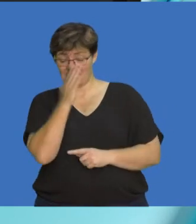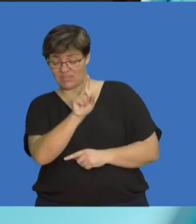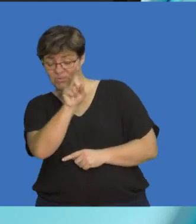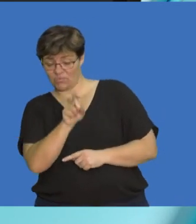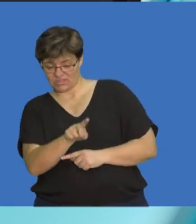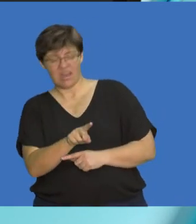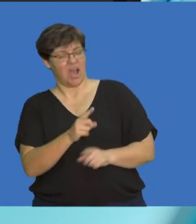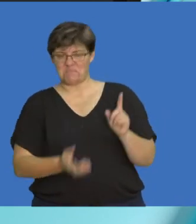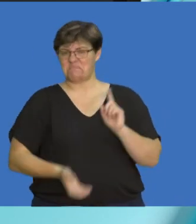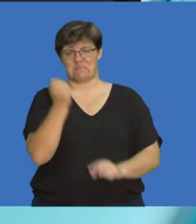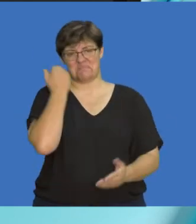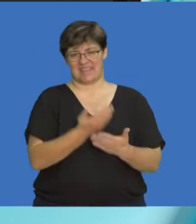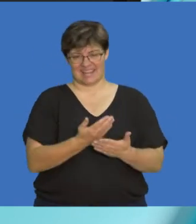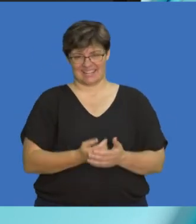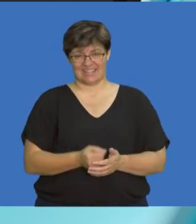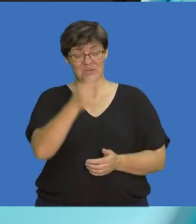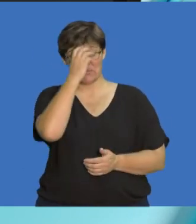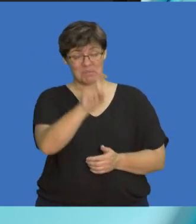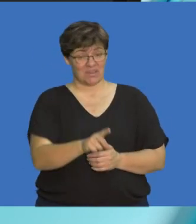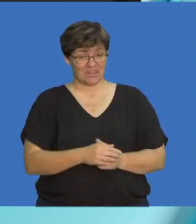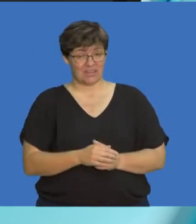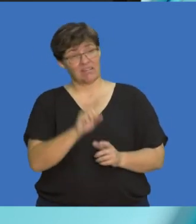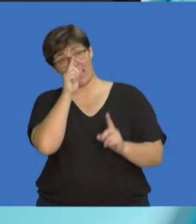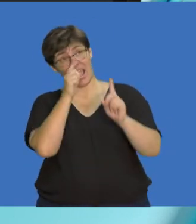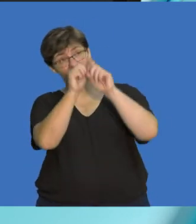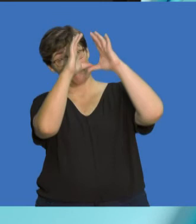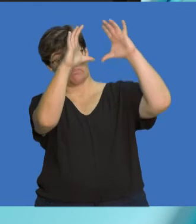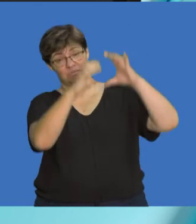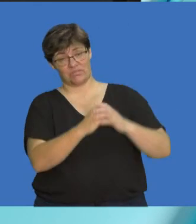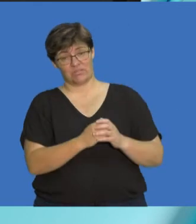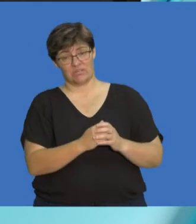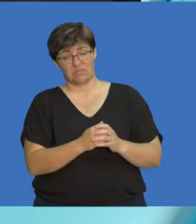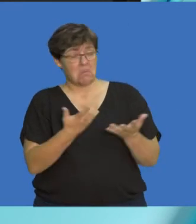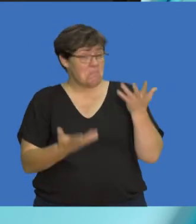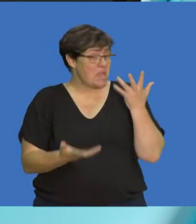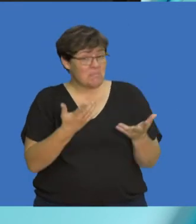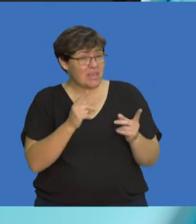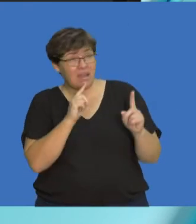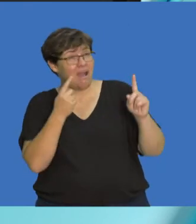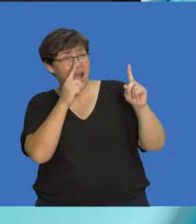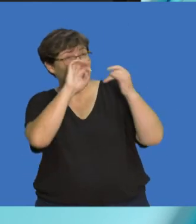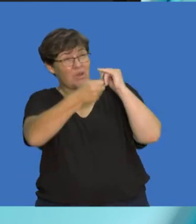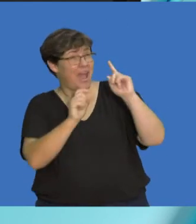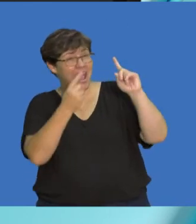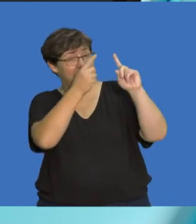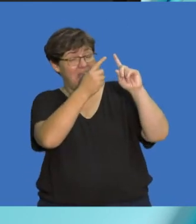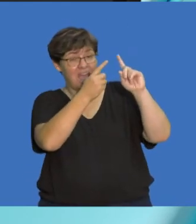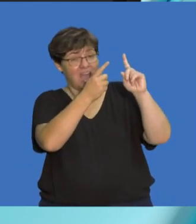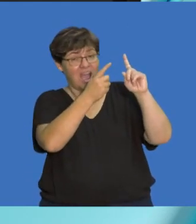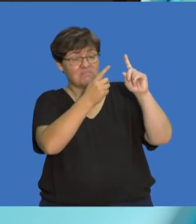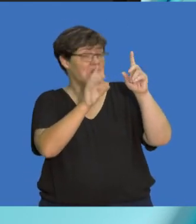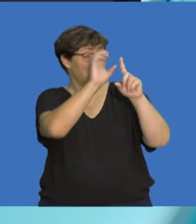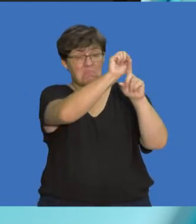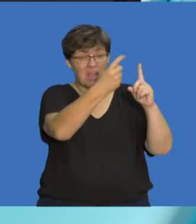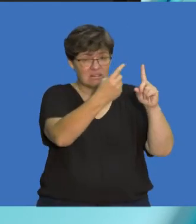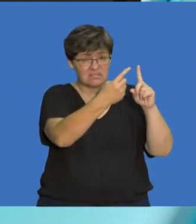it. Remember, aim for the moon. Perchance, if you don't get it, you will definitely be